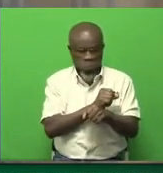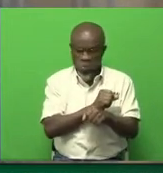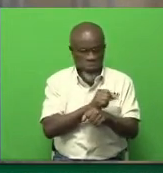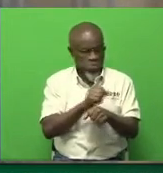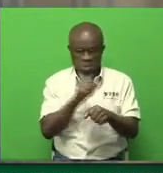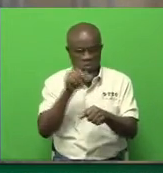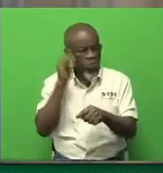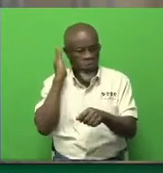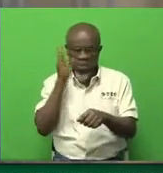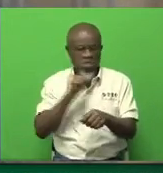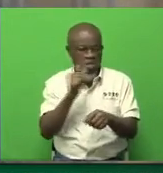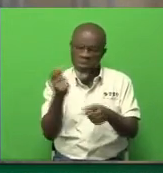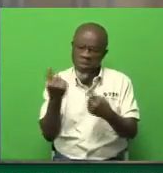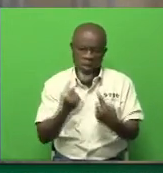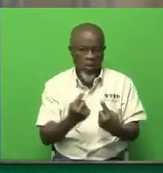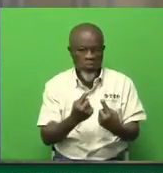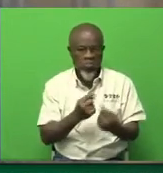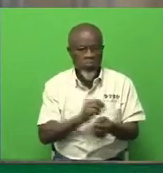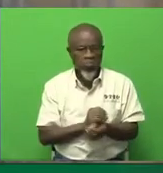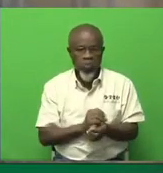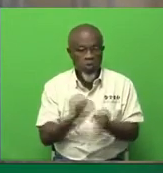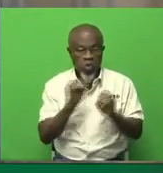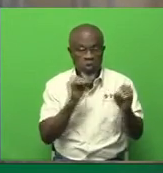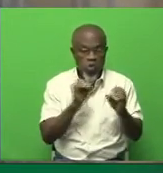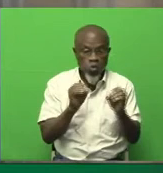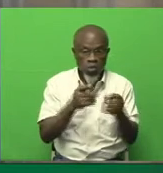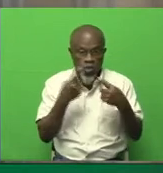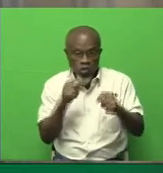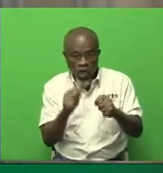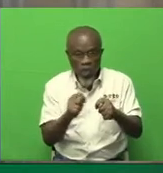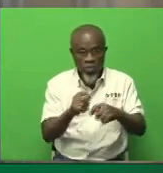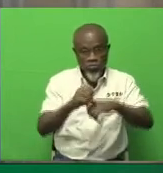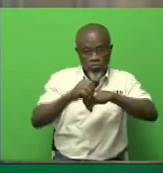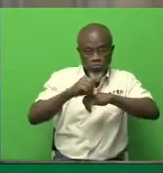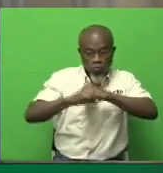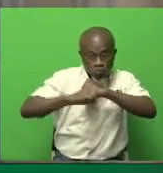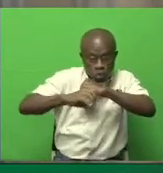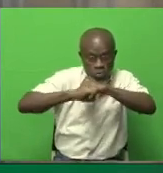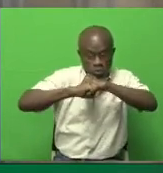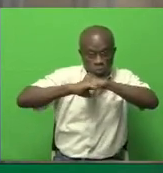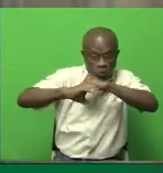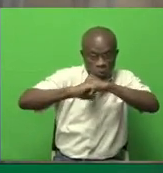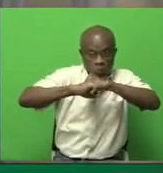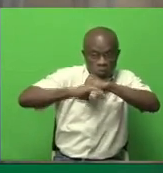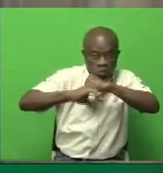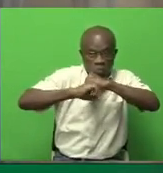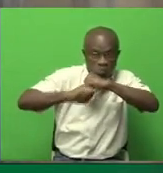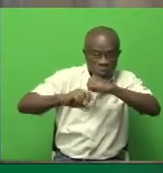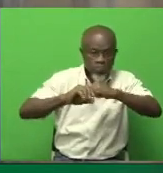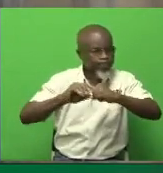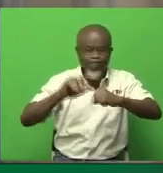this government no amount of marketing can mask a failing economy